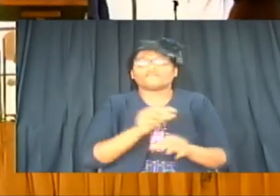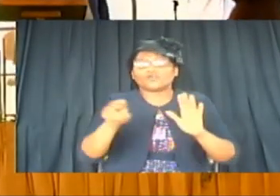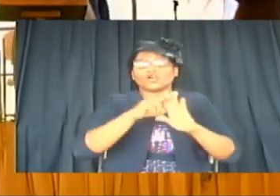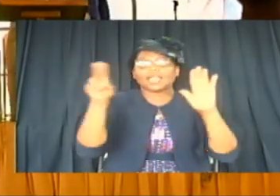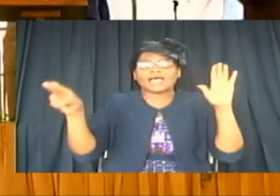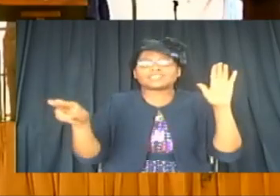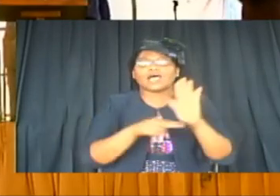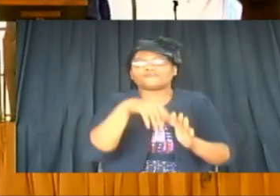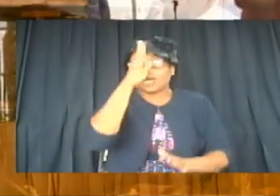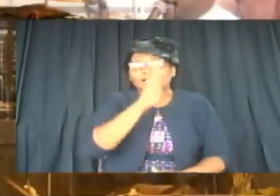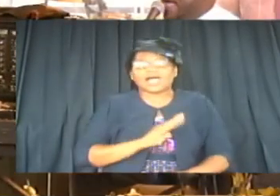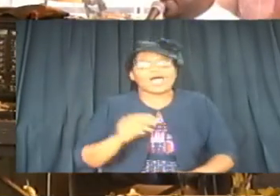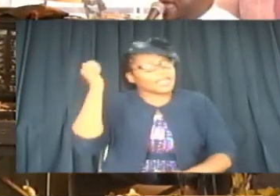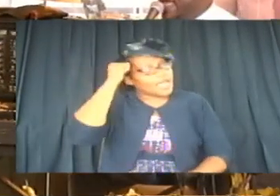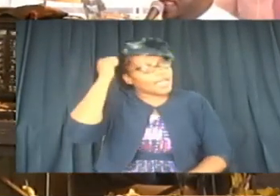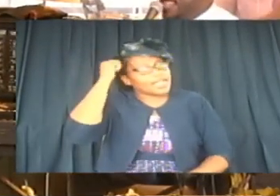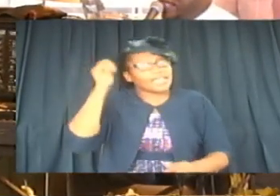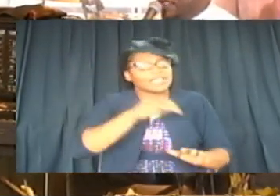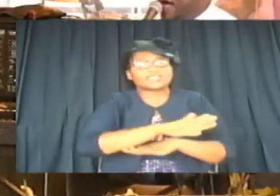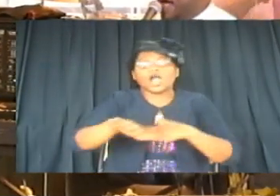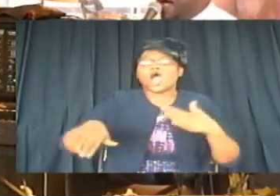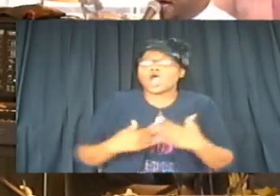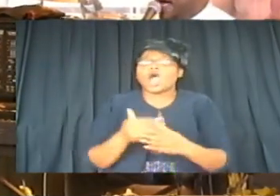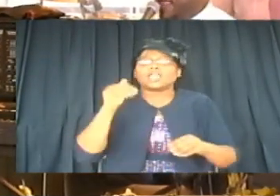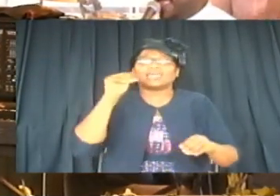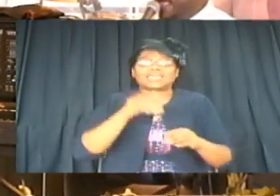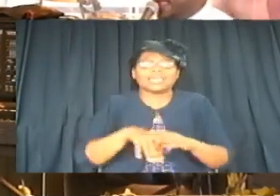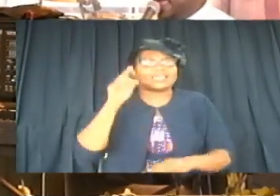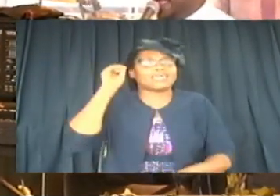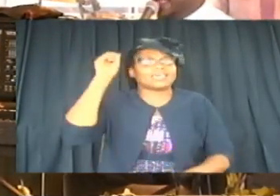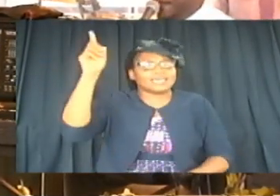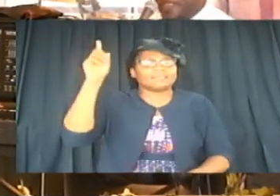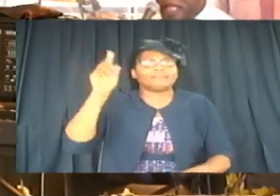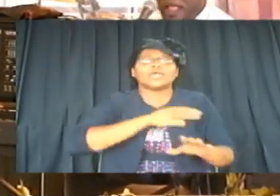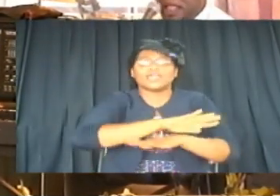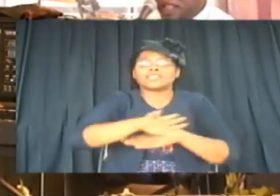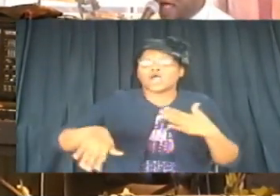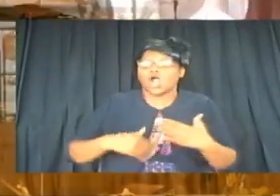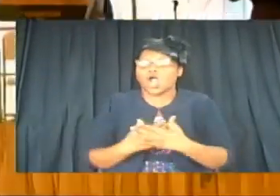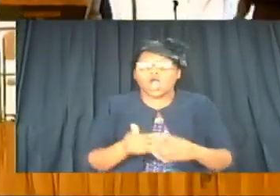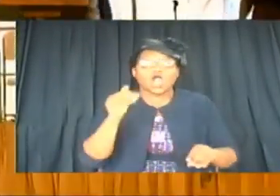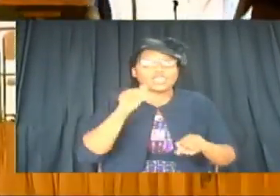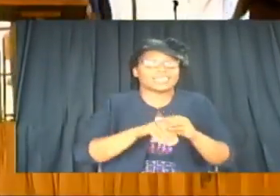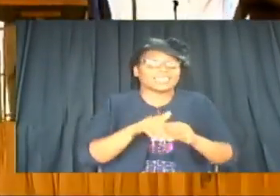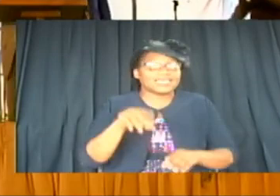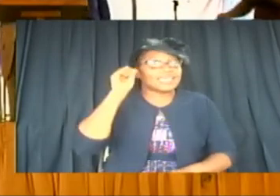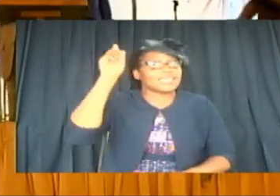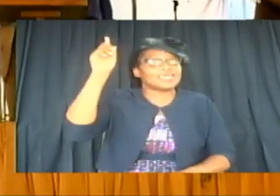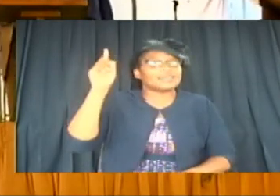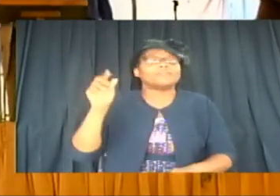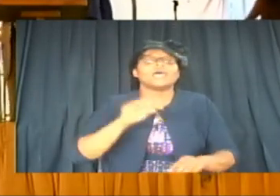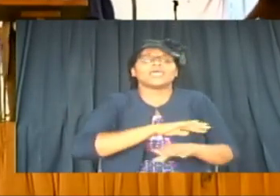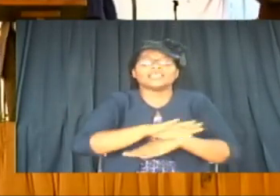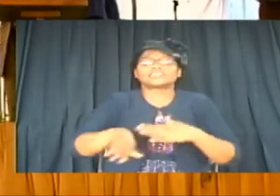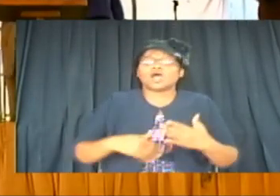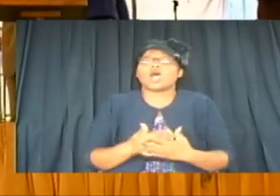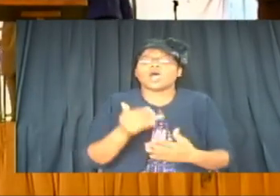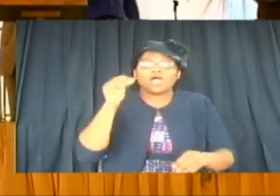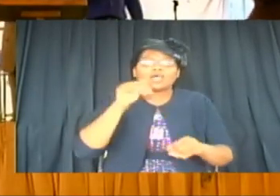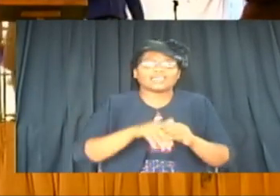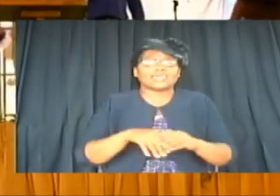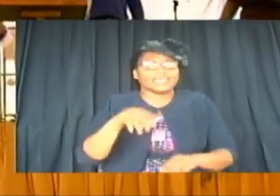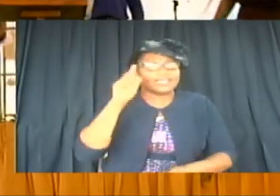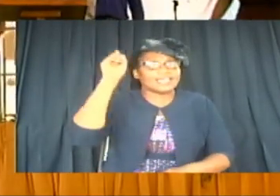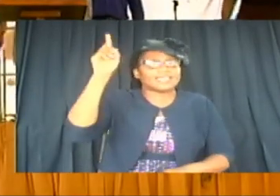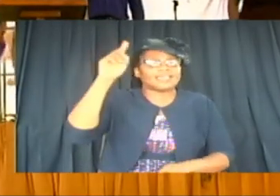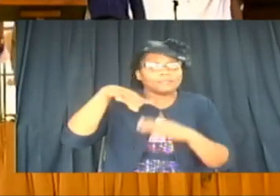The fullness of the Godhead. It's all in Him. It's all in Him. It's